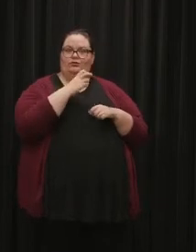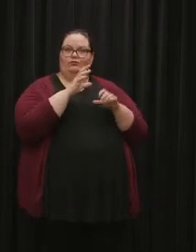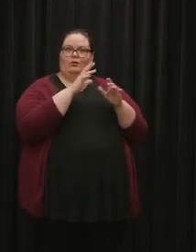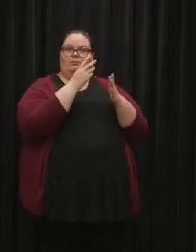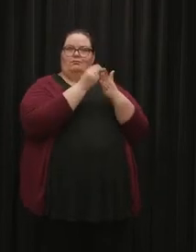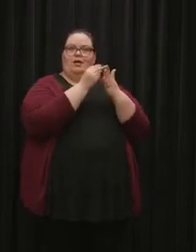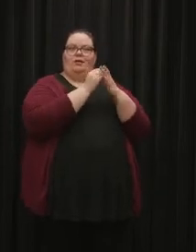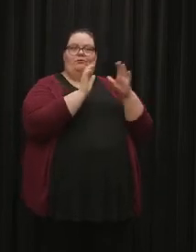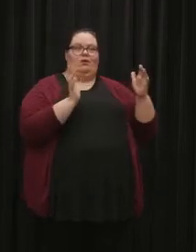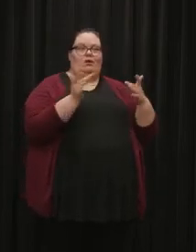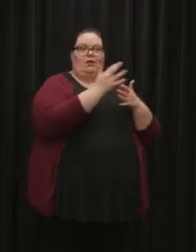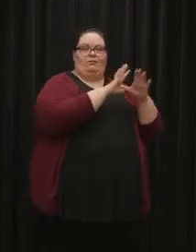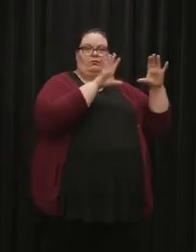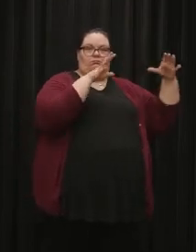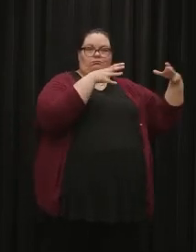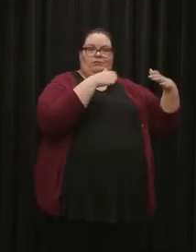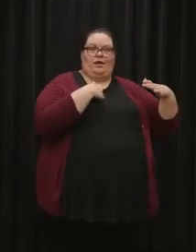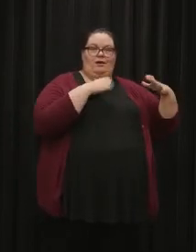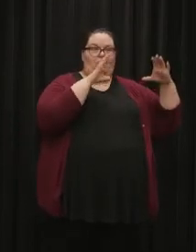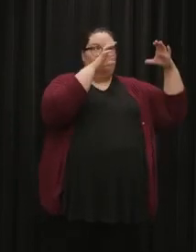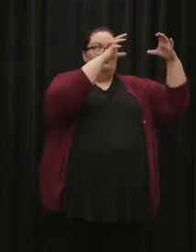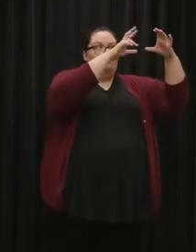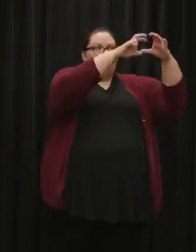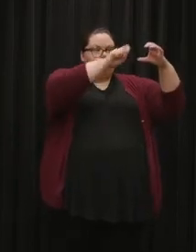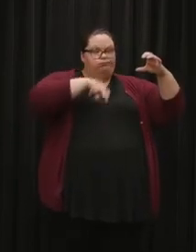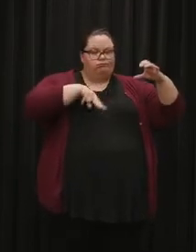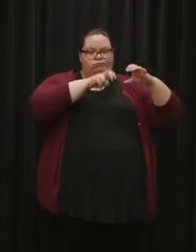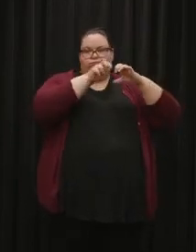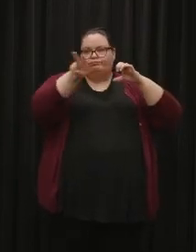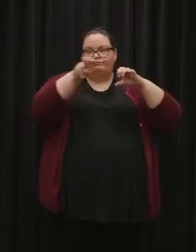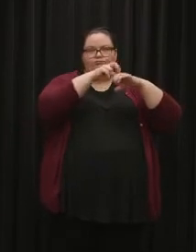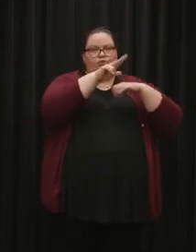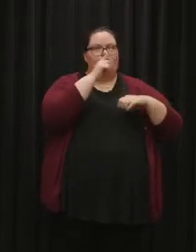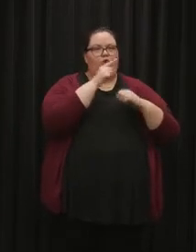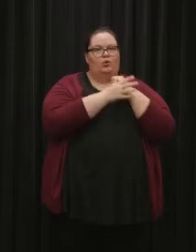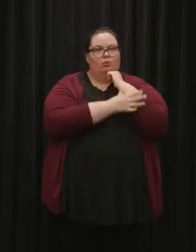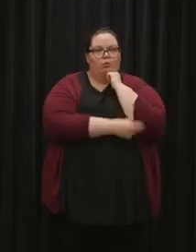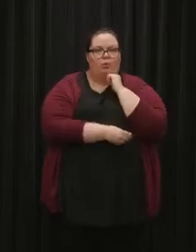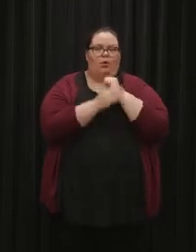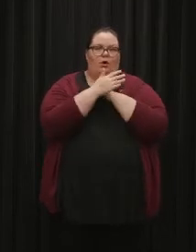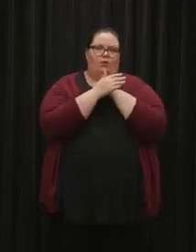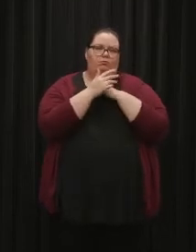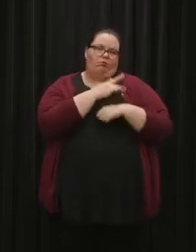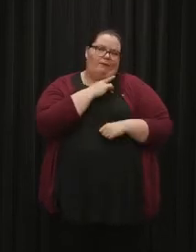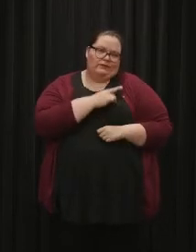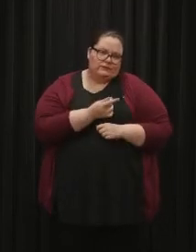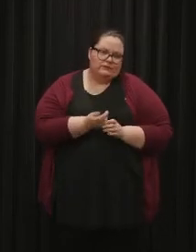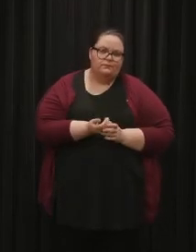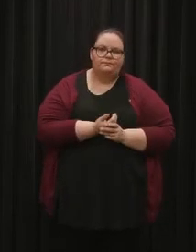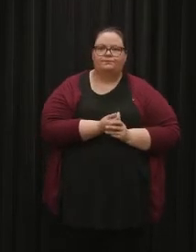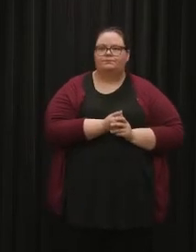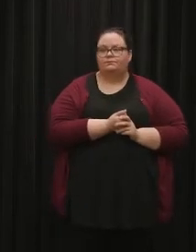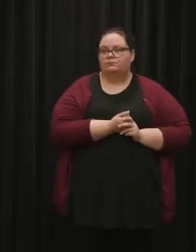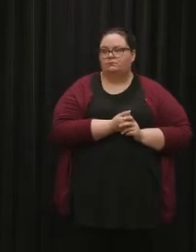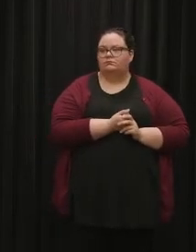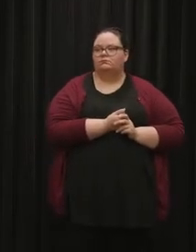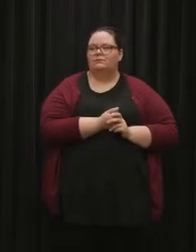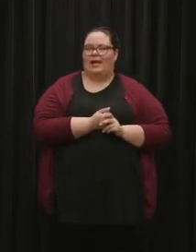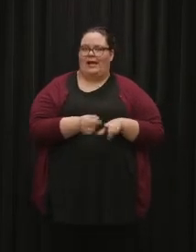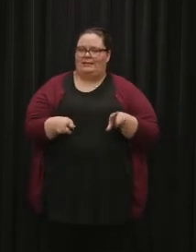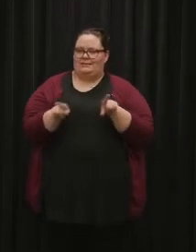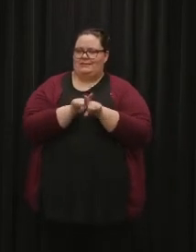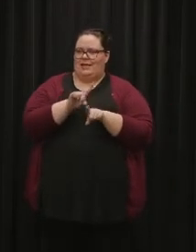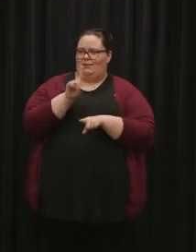them. Thank you, Premier. Mr. Harris, do you have a follow-up? Yes, please, Bruce. On the same